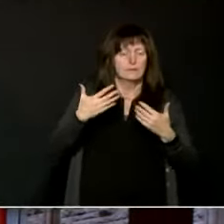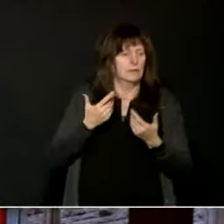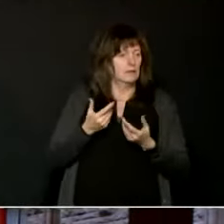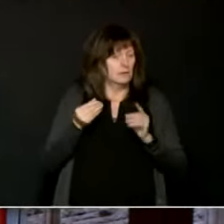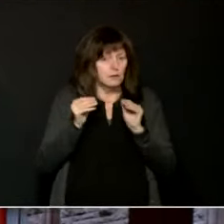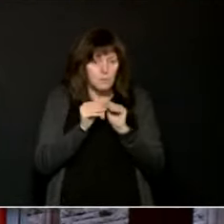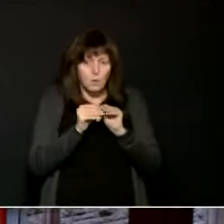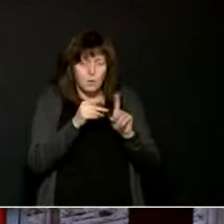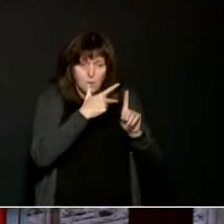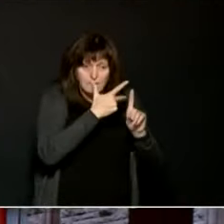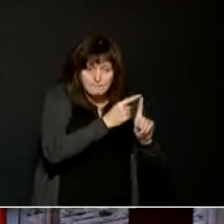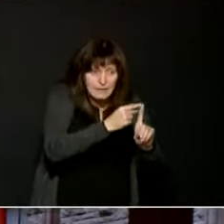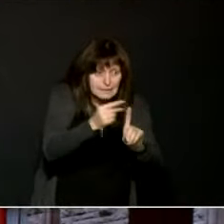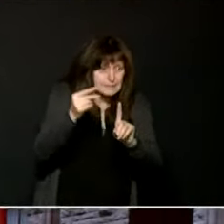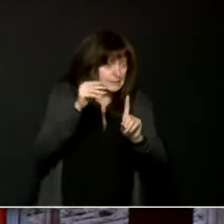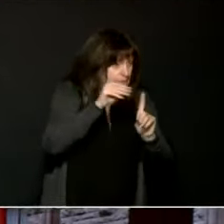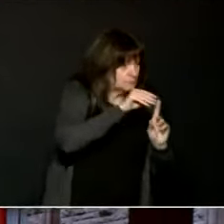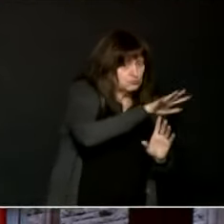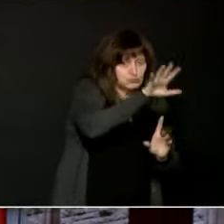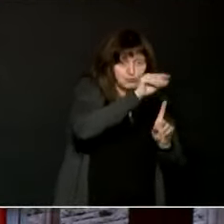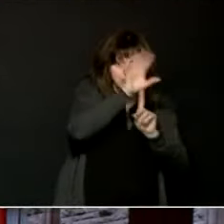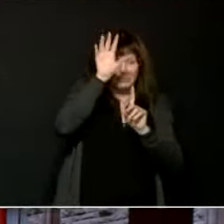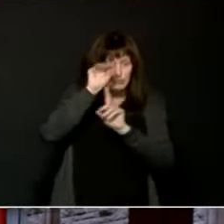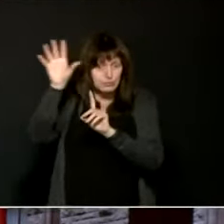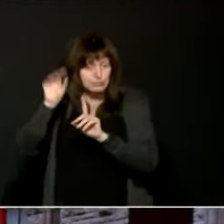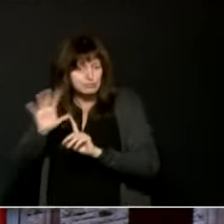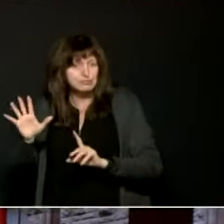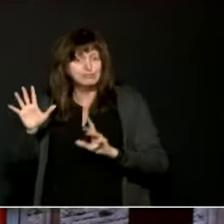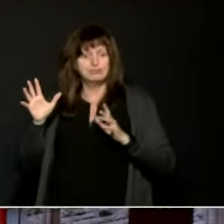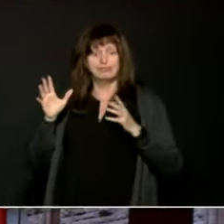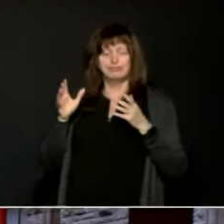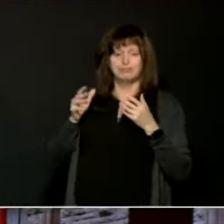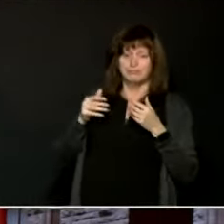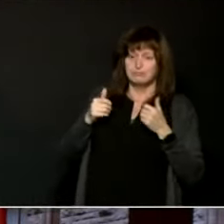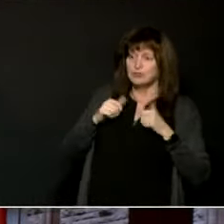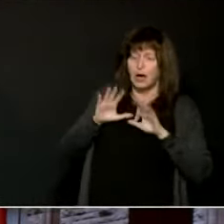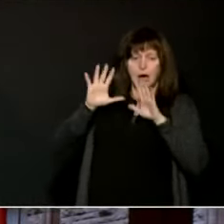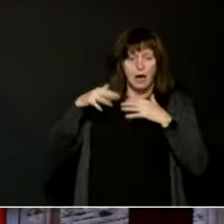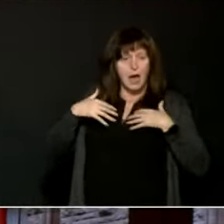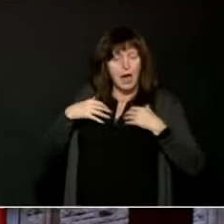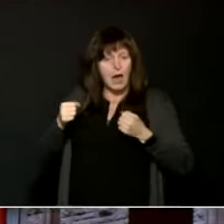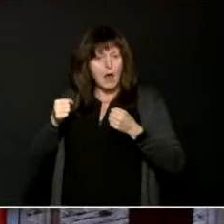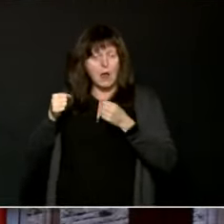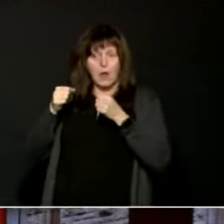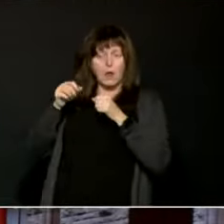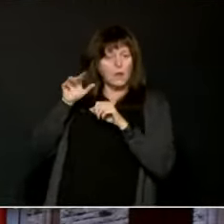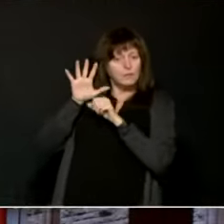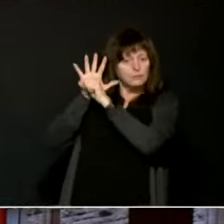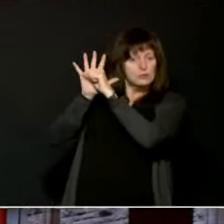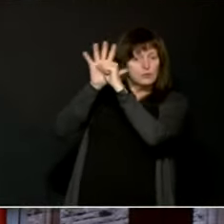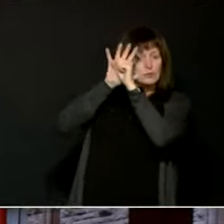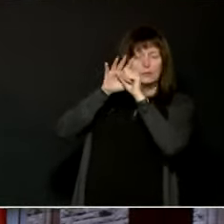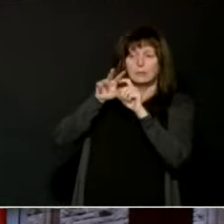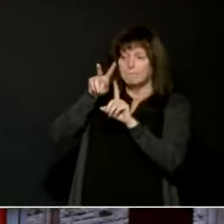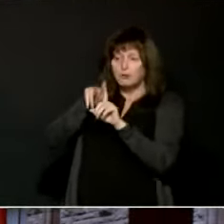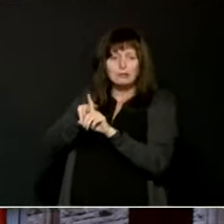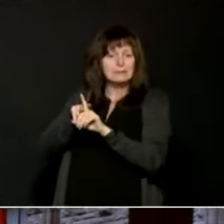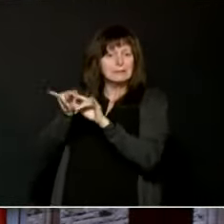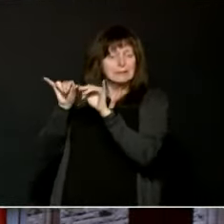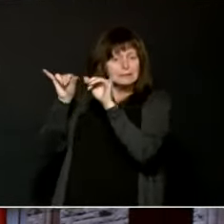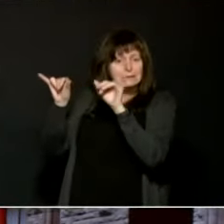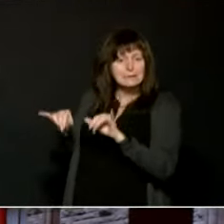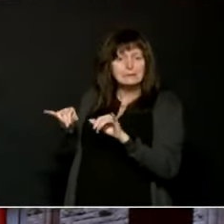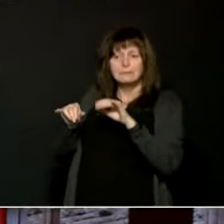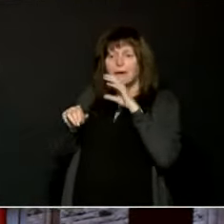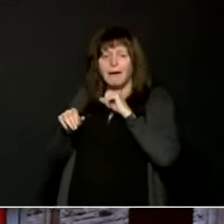number of the health units have moved to reduce their booking systems down to 70 plus. And we applaud them for that,